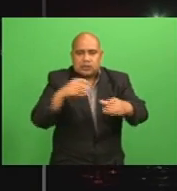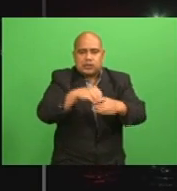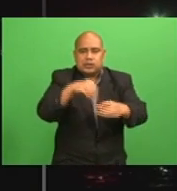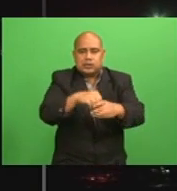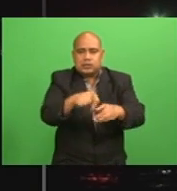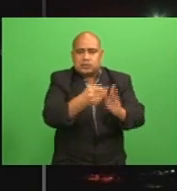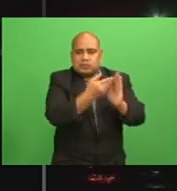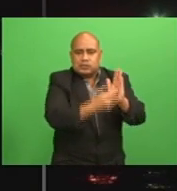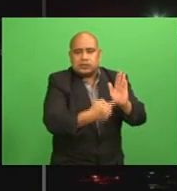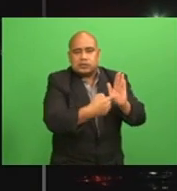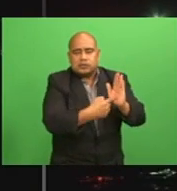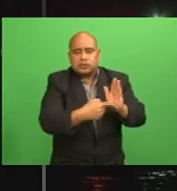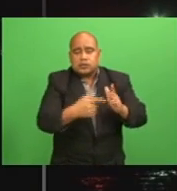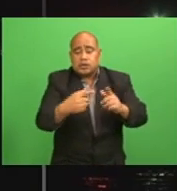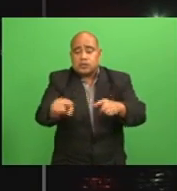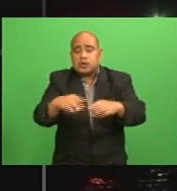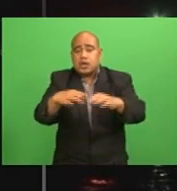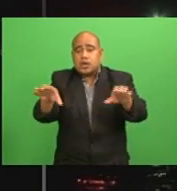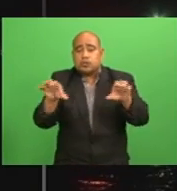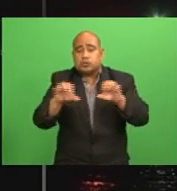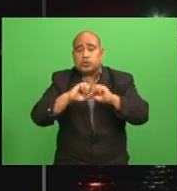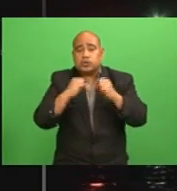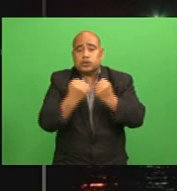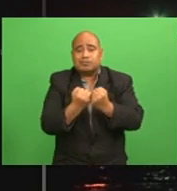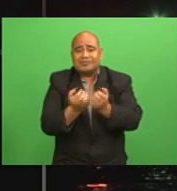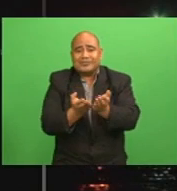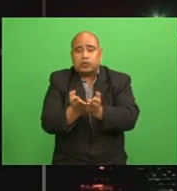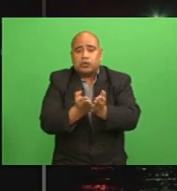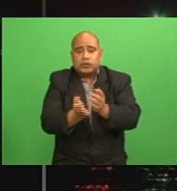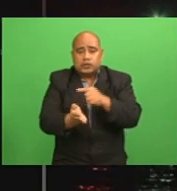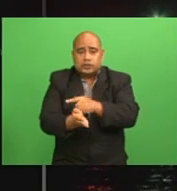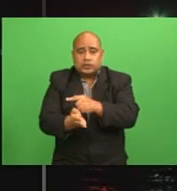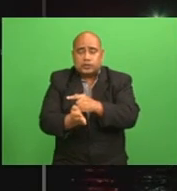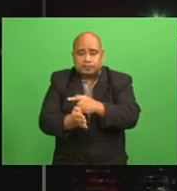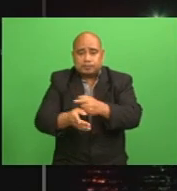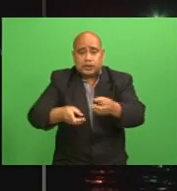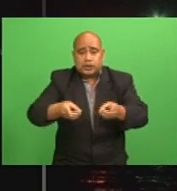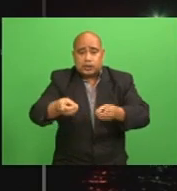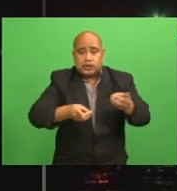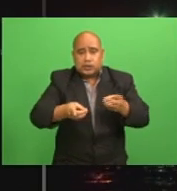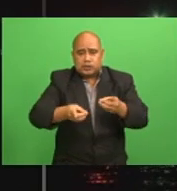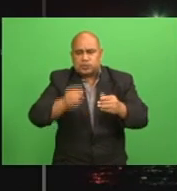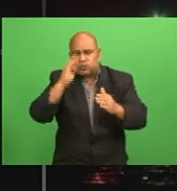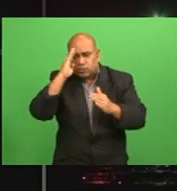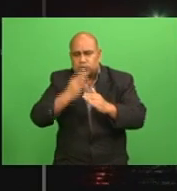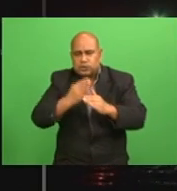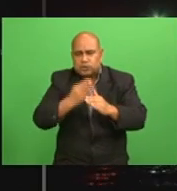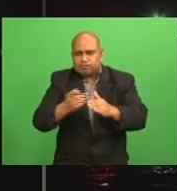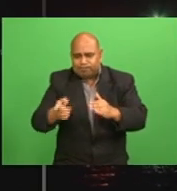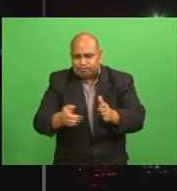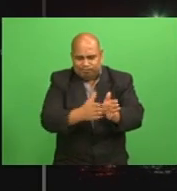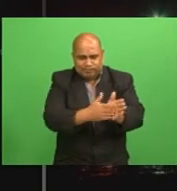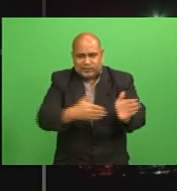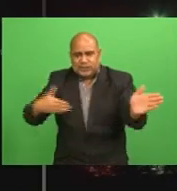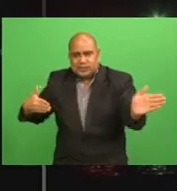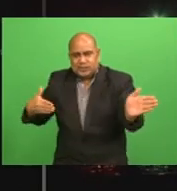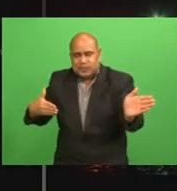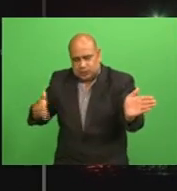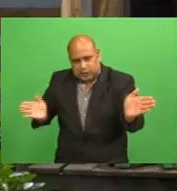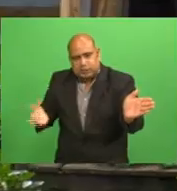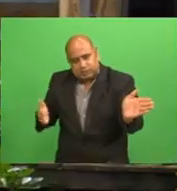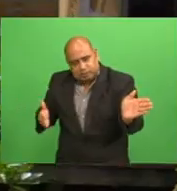Services. Director Vani Vatanasinga says they are hopeful no one will be left behind. Sainiani Boiler